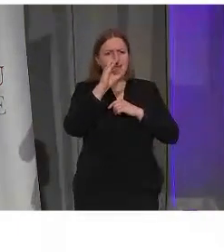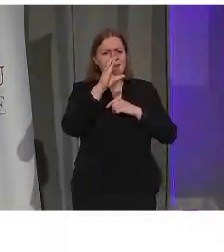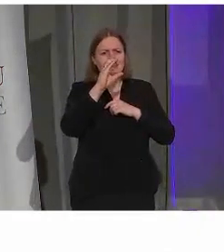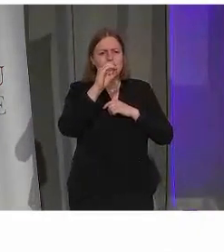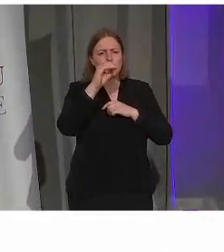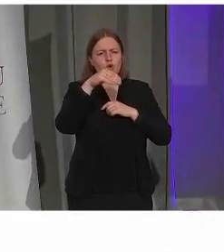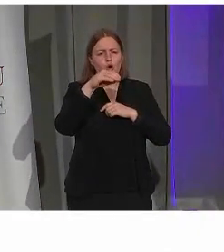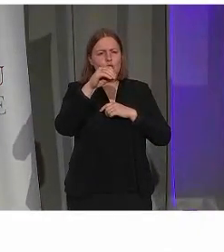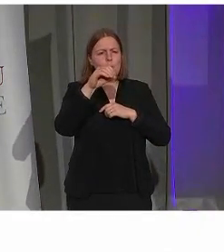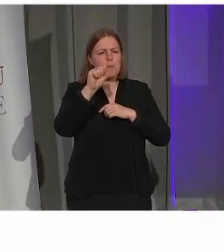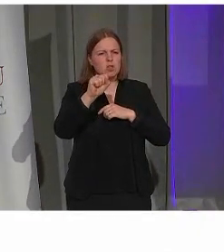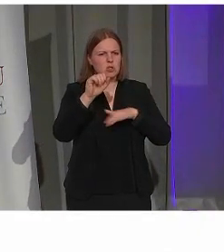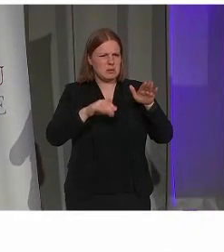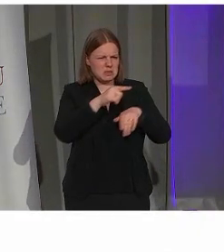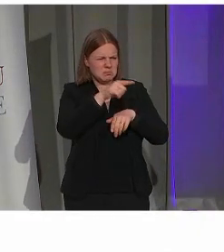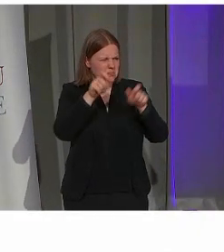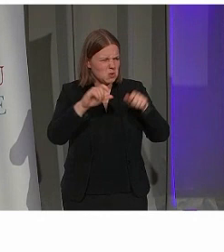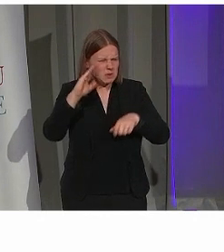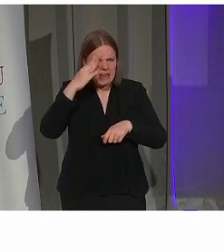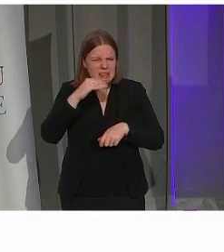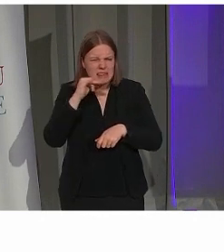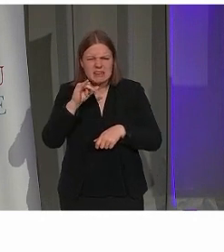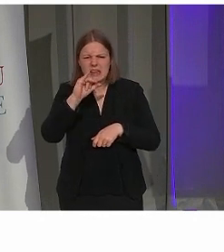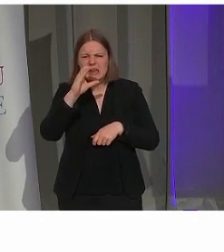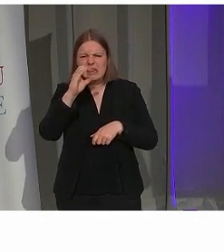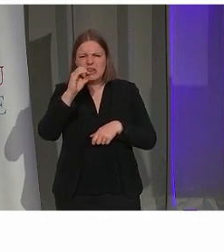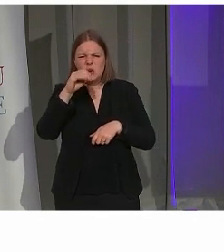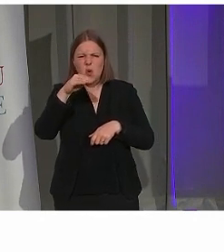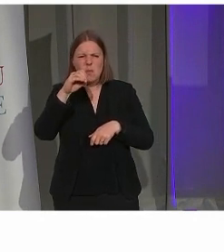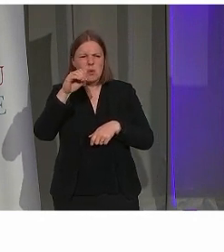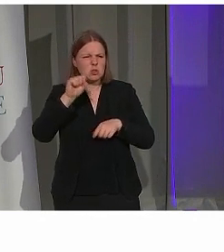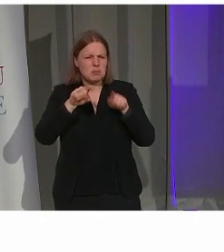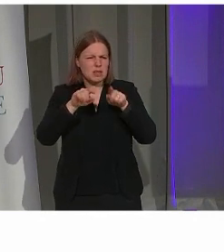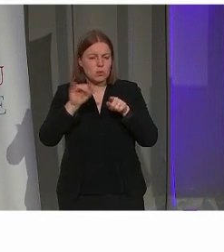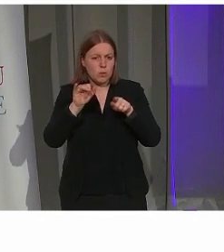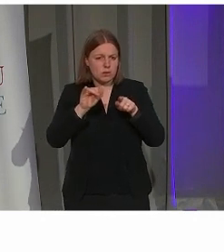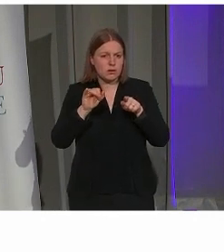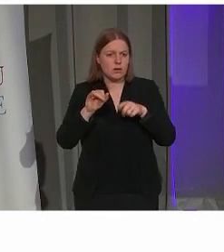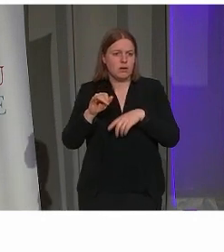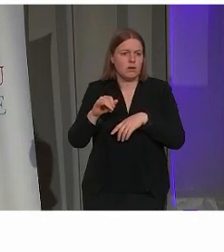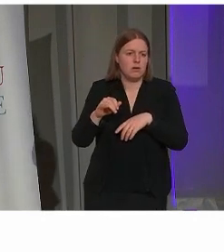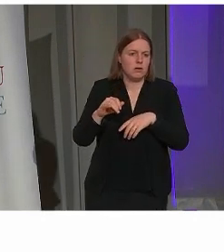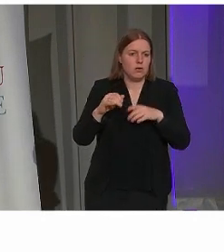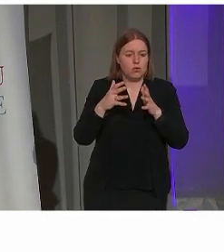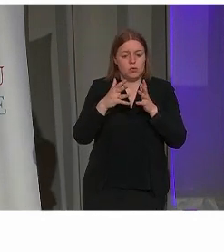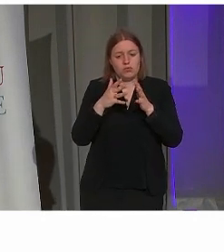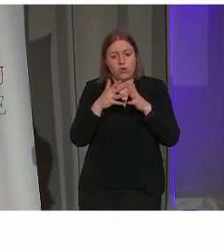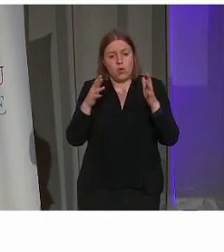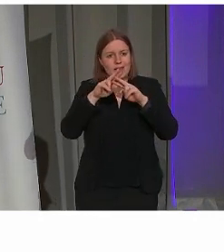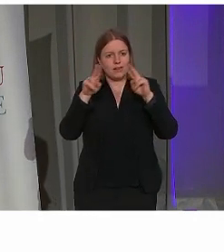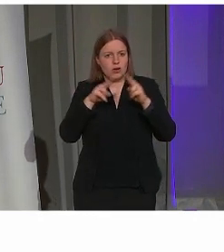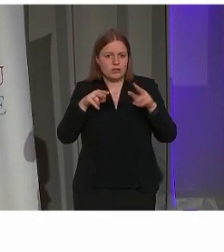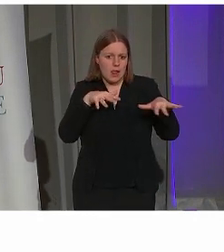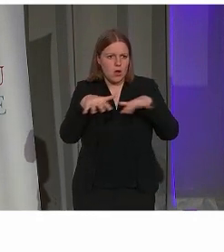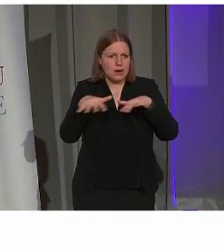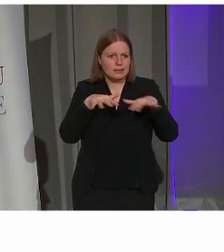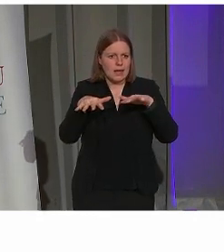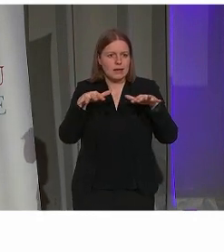ICOMOS. For those who aren't aware, ICOMOS is an international non-governmental multidisciplinary